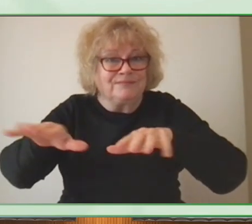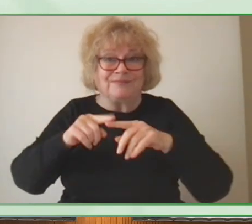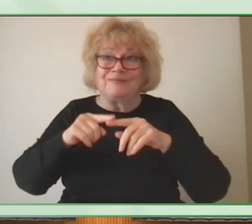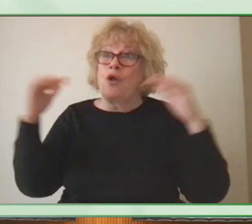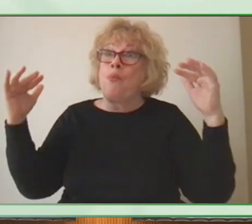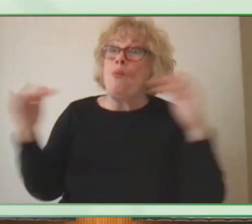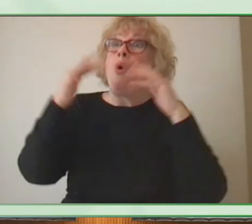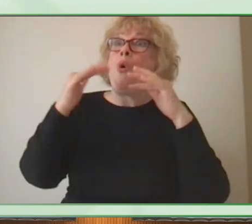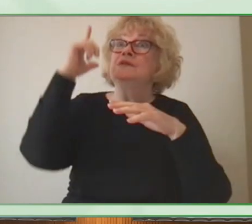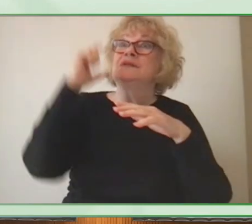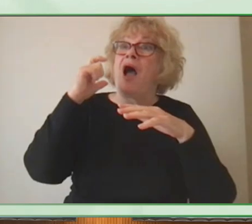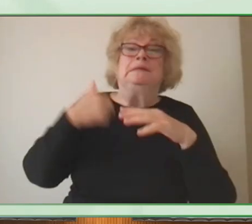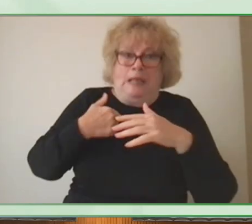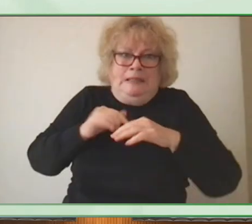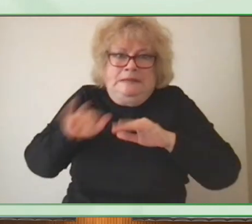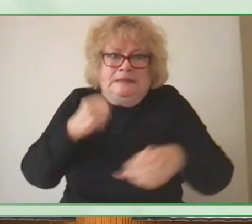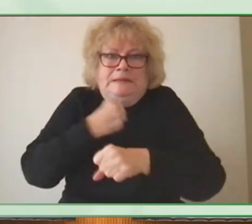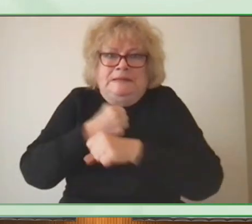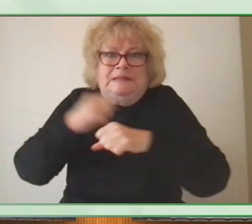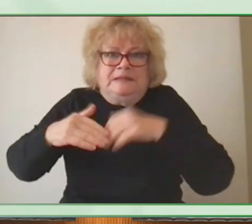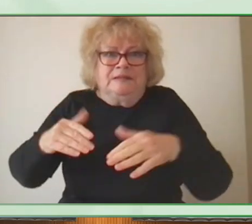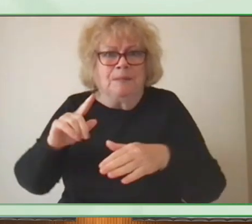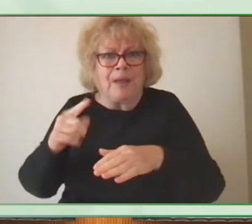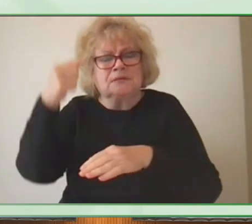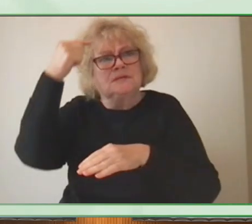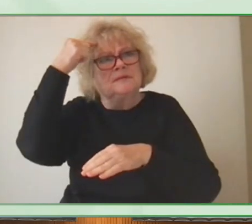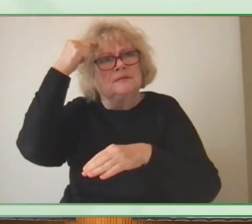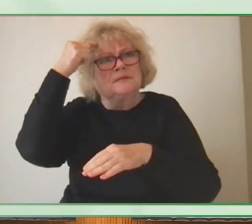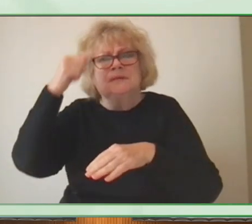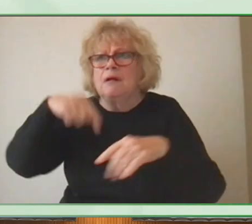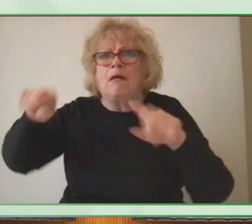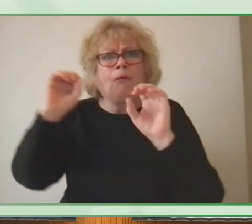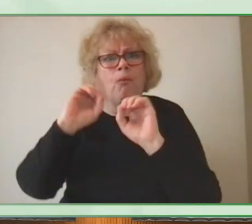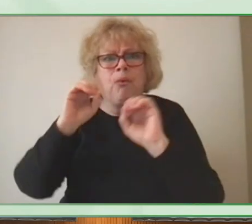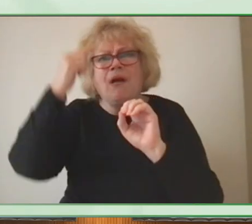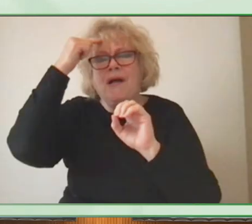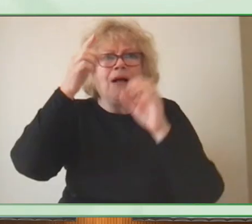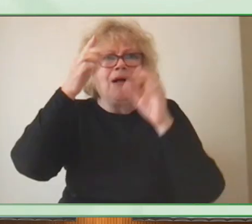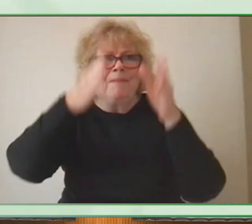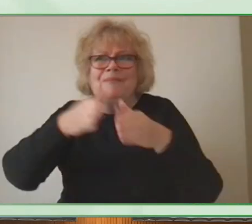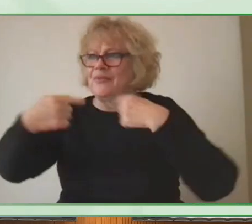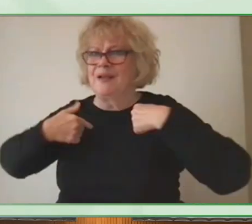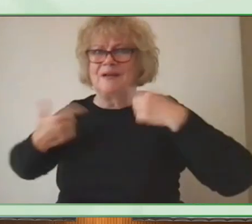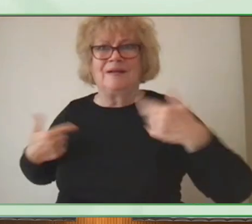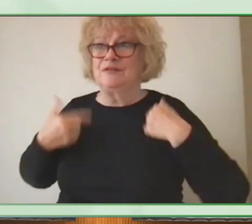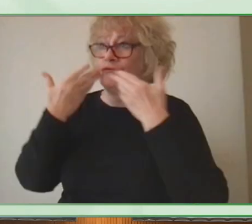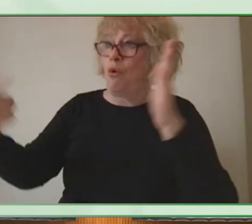But from the first days of the war, we started to do this because in our team, we